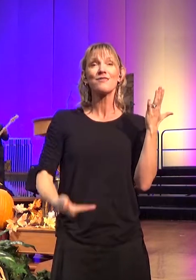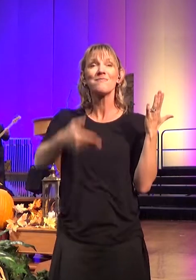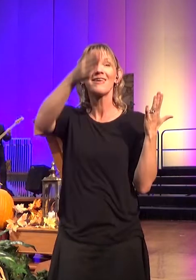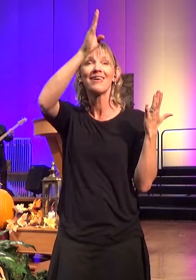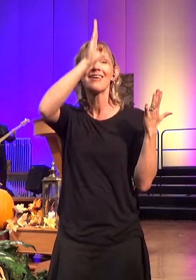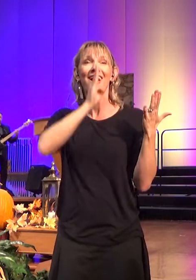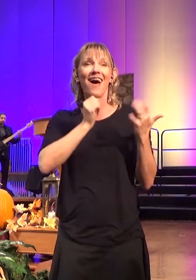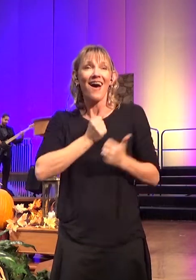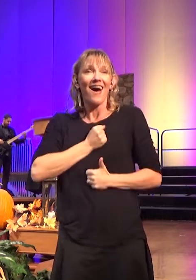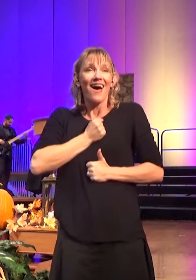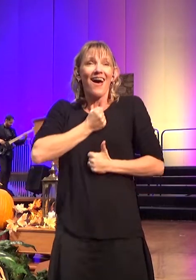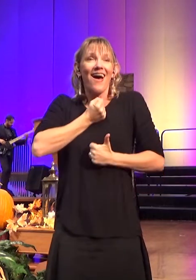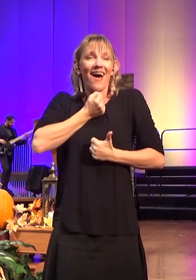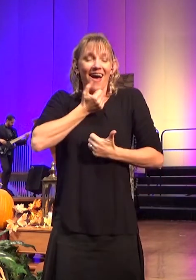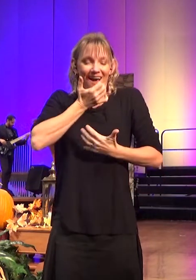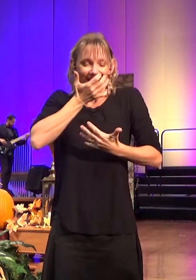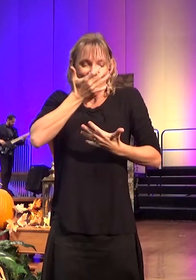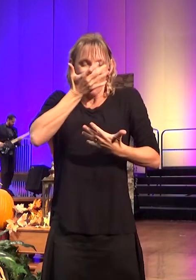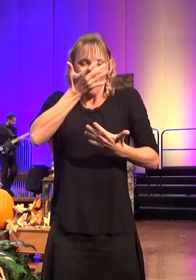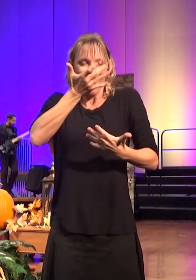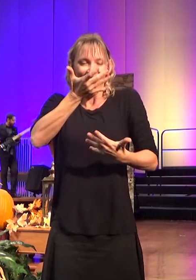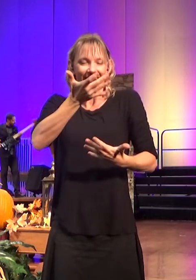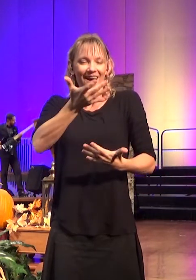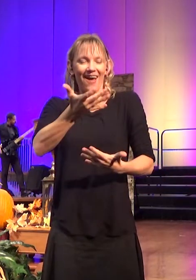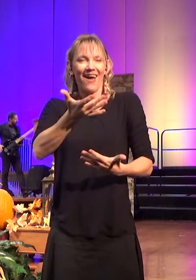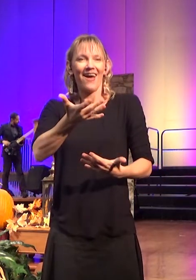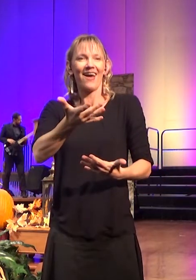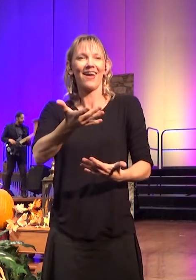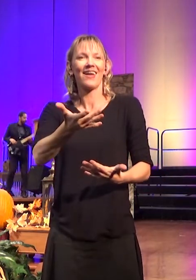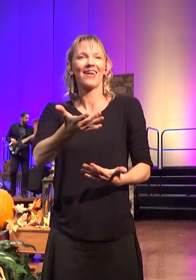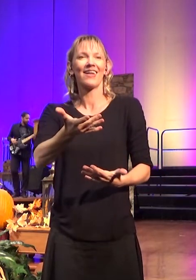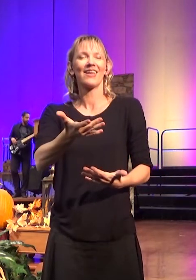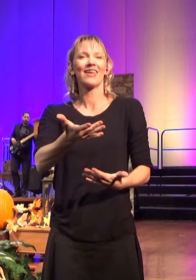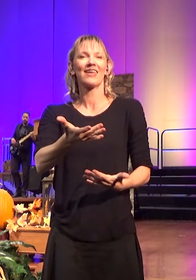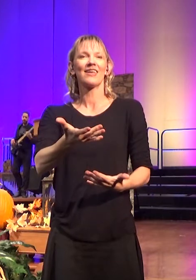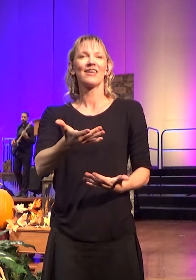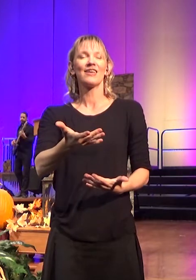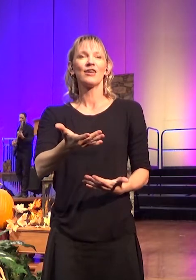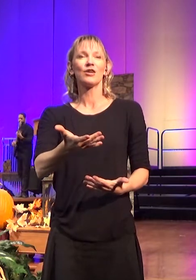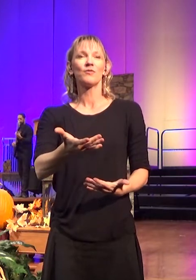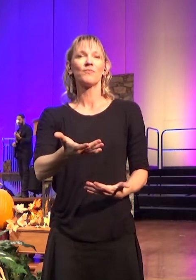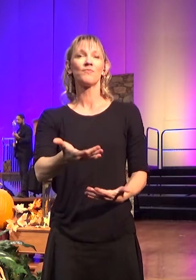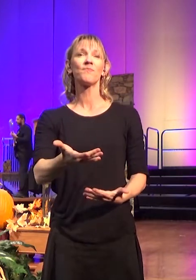love. I am a vessel of God.